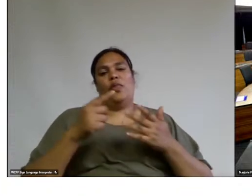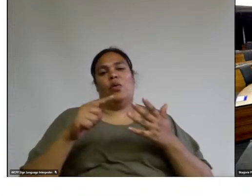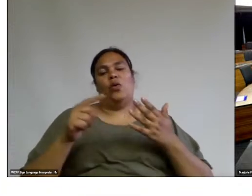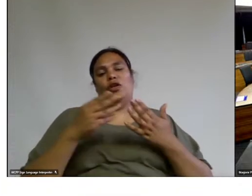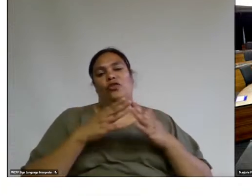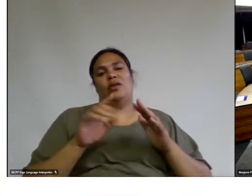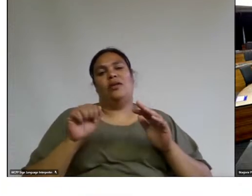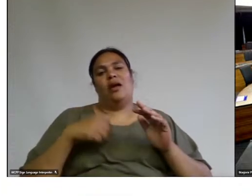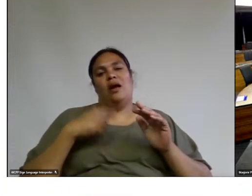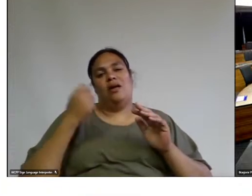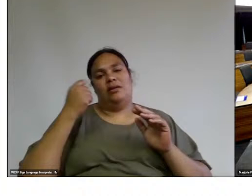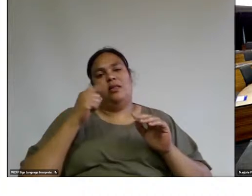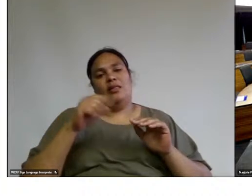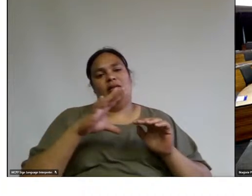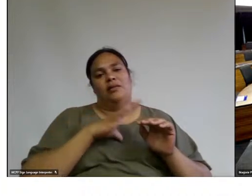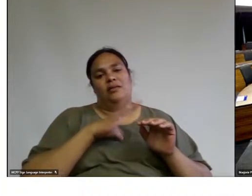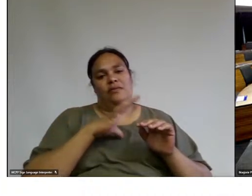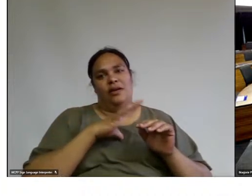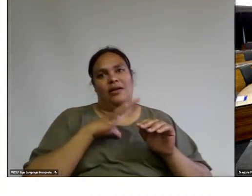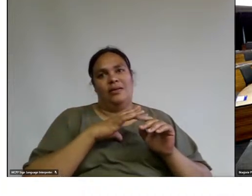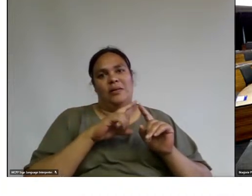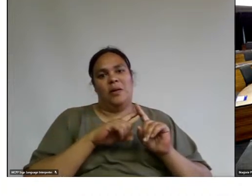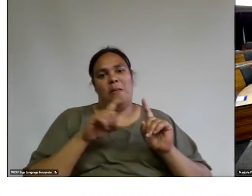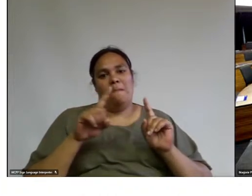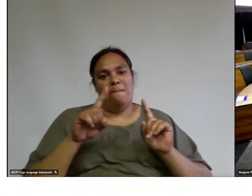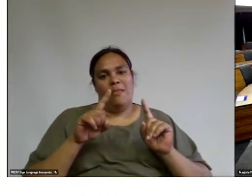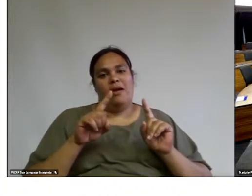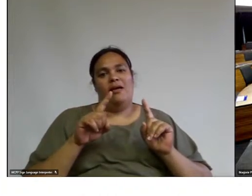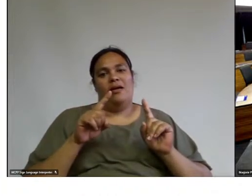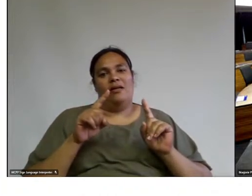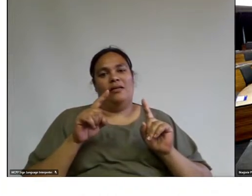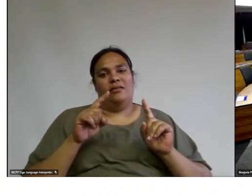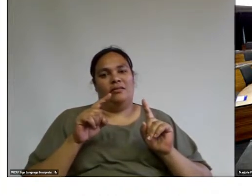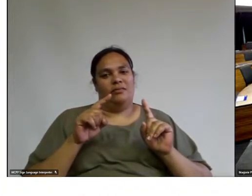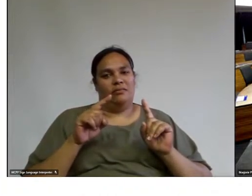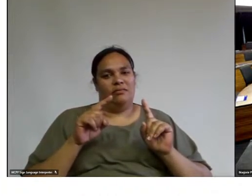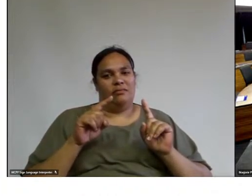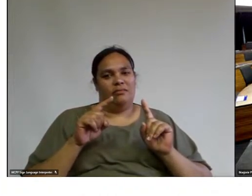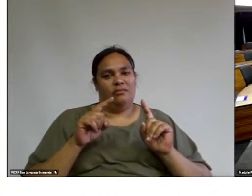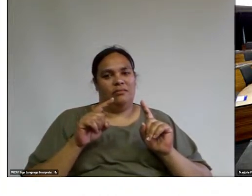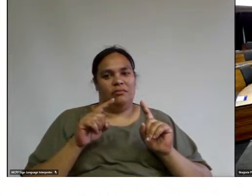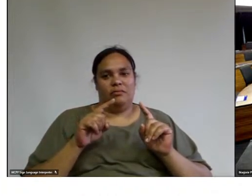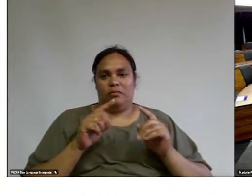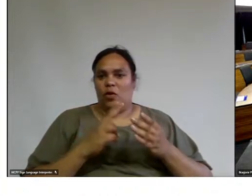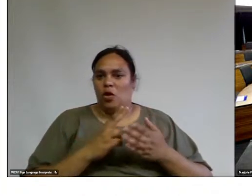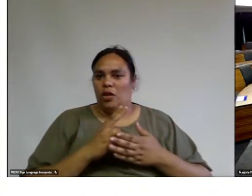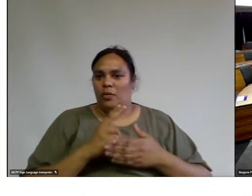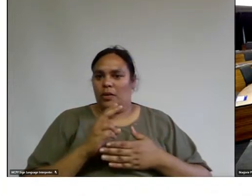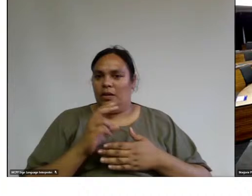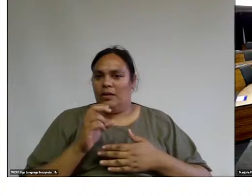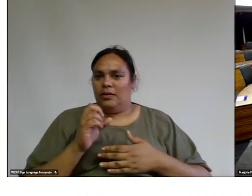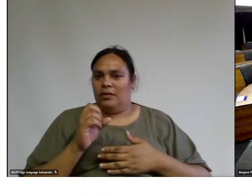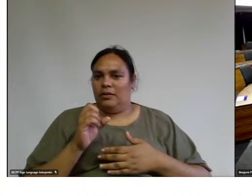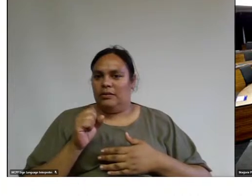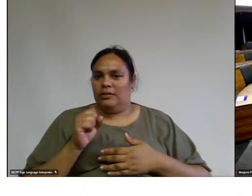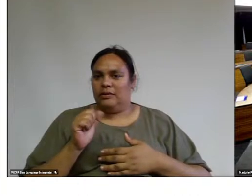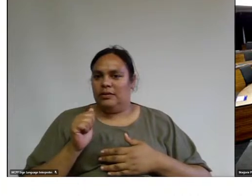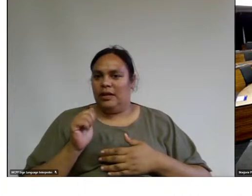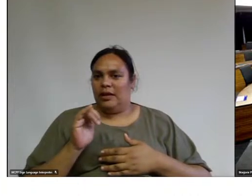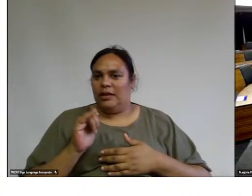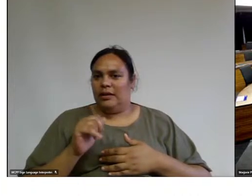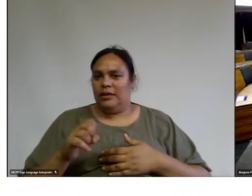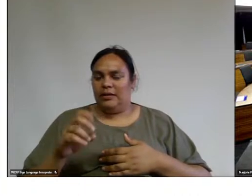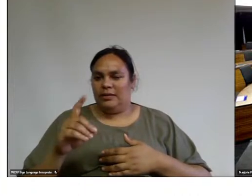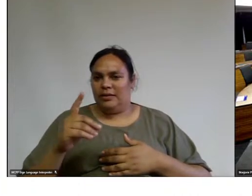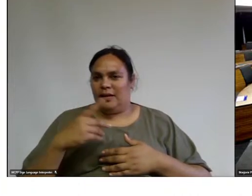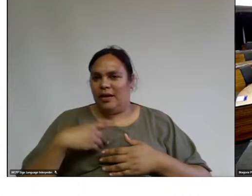understand that, and that's fine. But I think it's Honorable Said. it's important. Can I request that? Yeah. Can